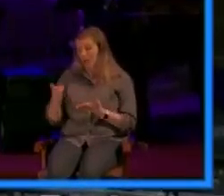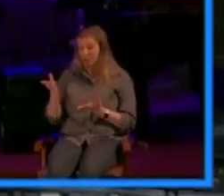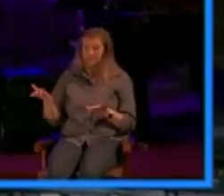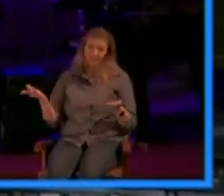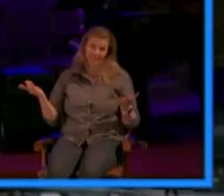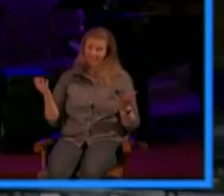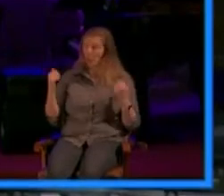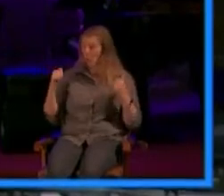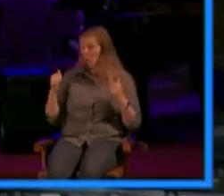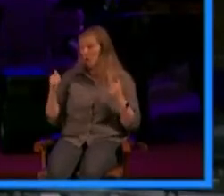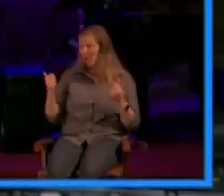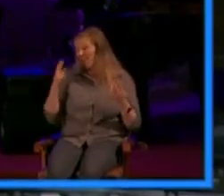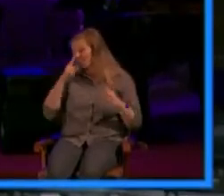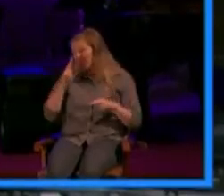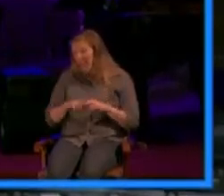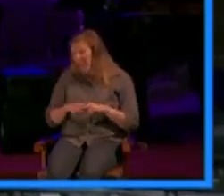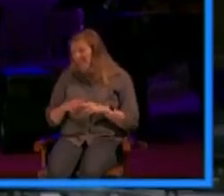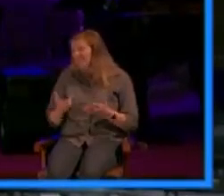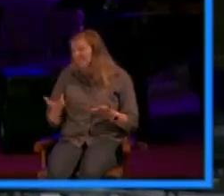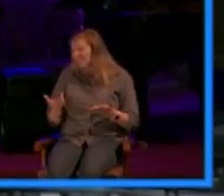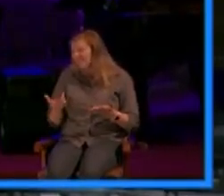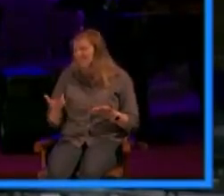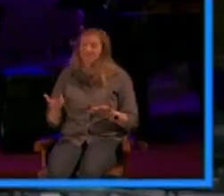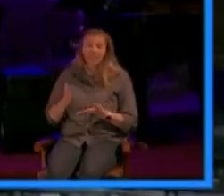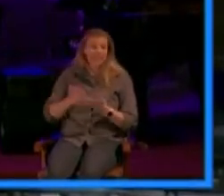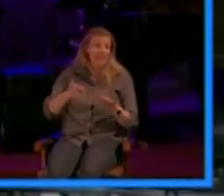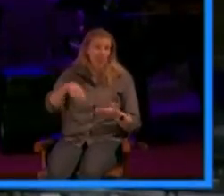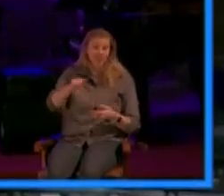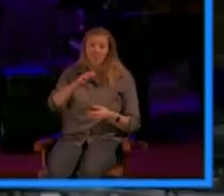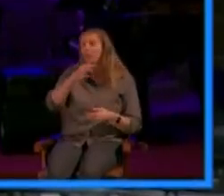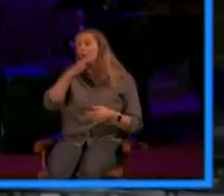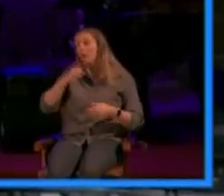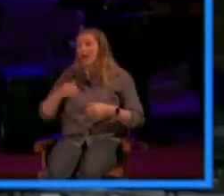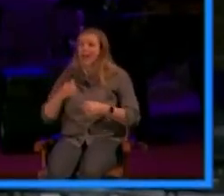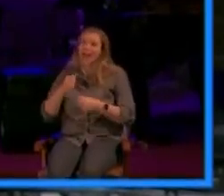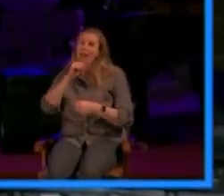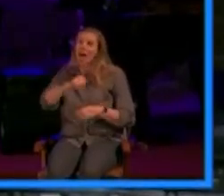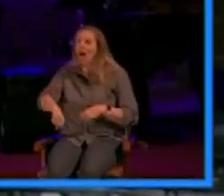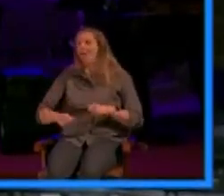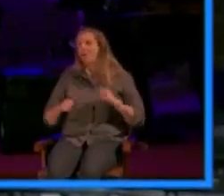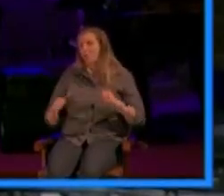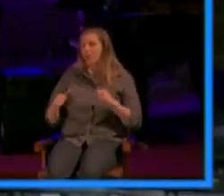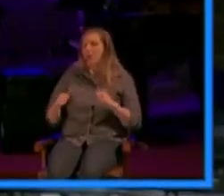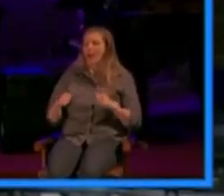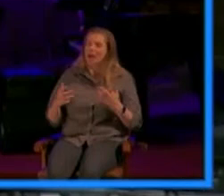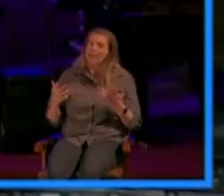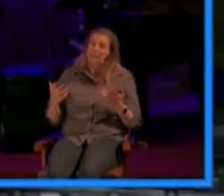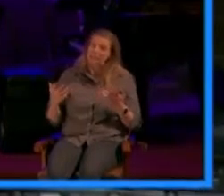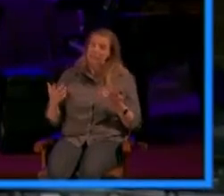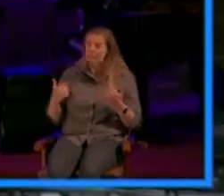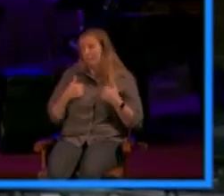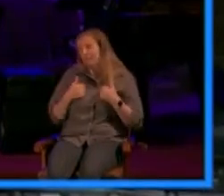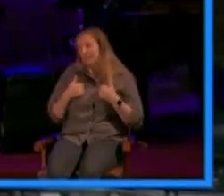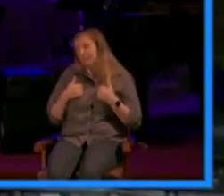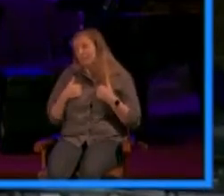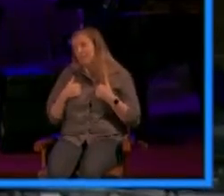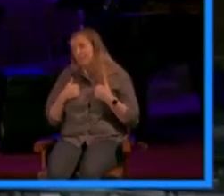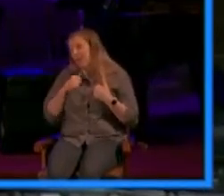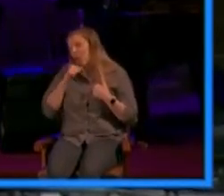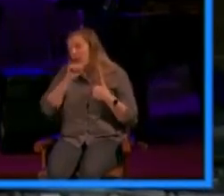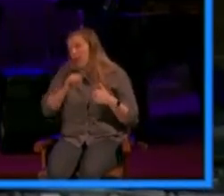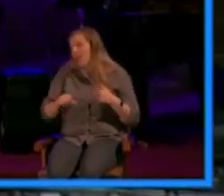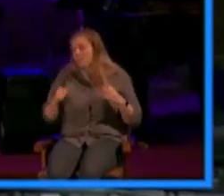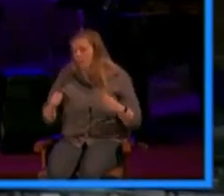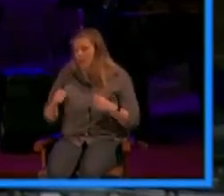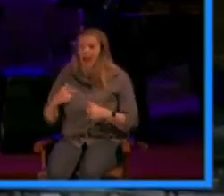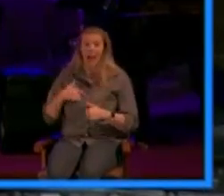handful of you who love to work out. I love the results of working out. I've yet to find a day that I'm just excited about it.